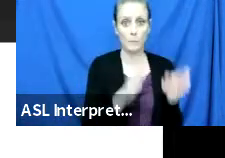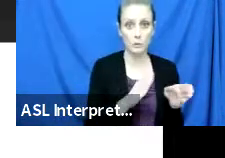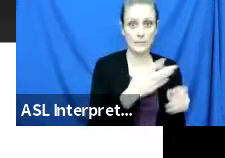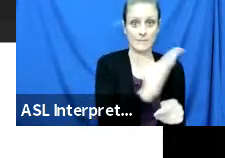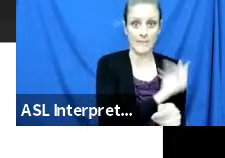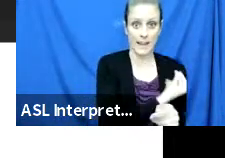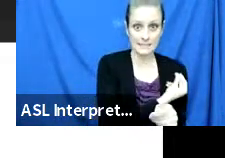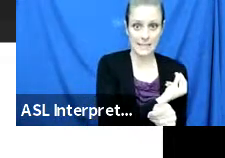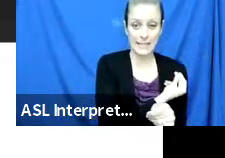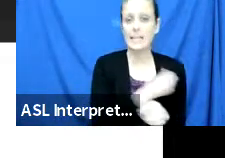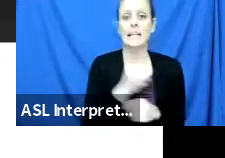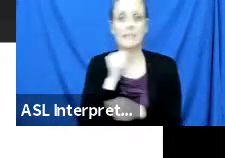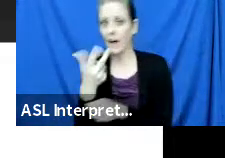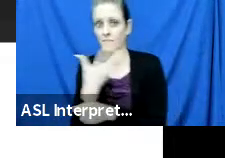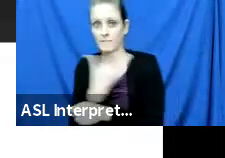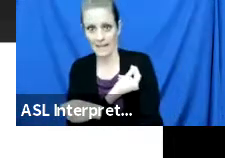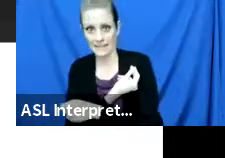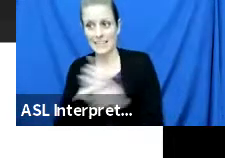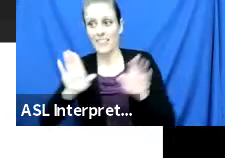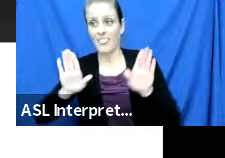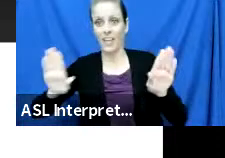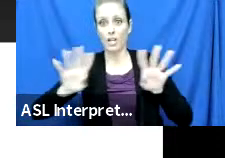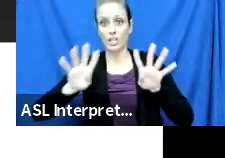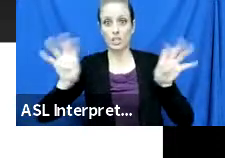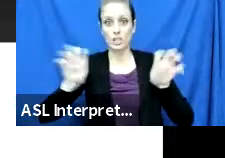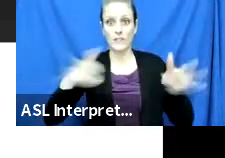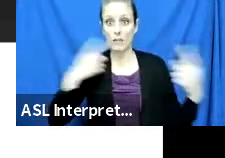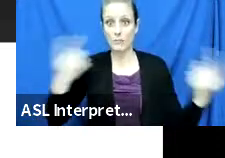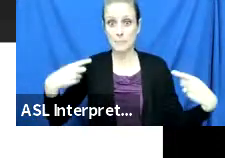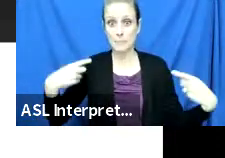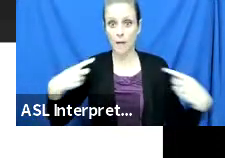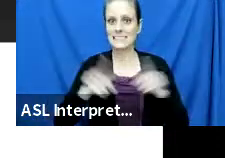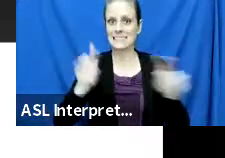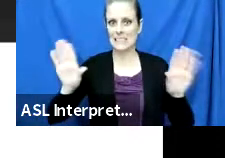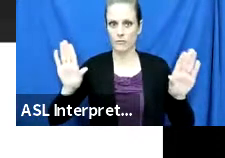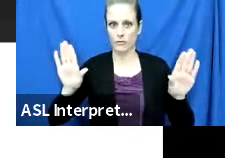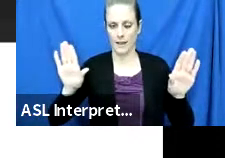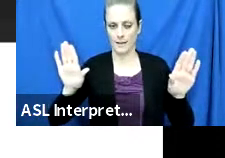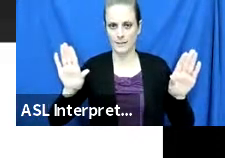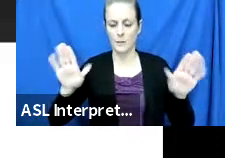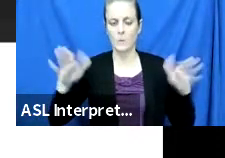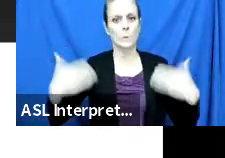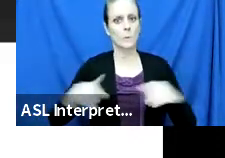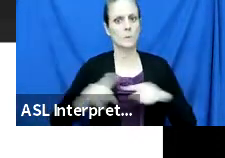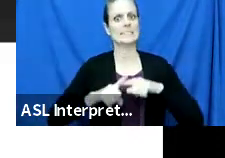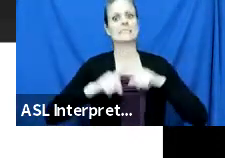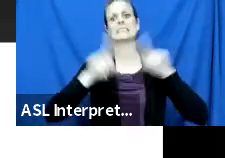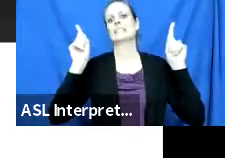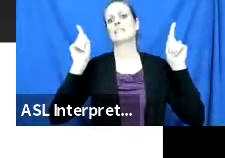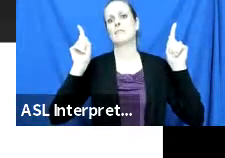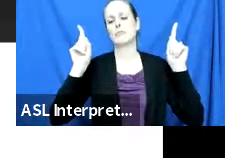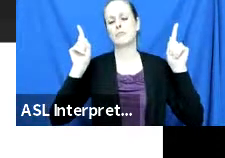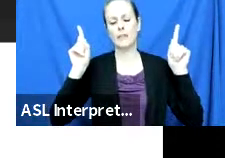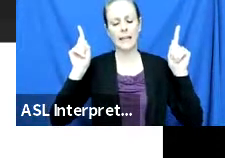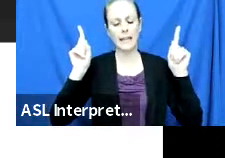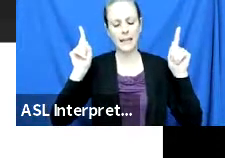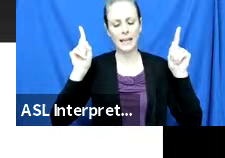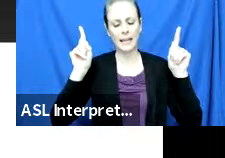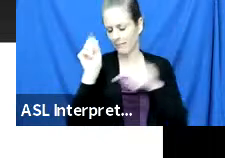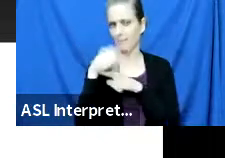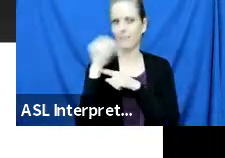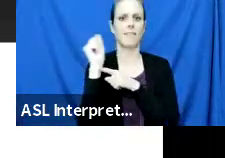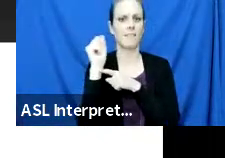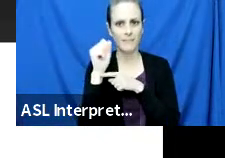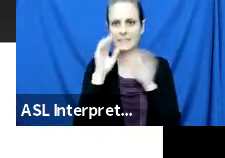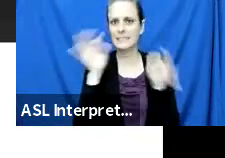survey responses, so much so that we decided to kind of look more deeply at those differences. But before we go